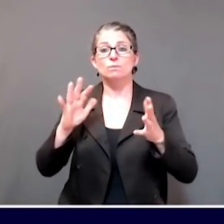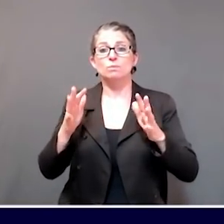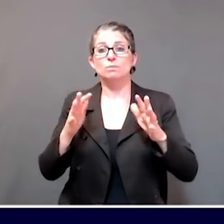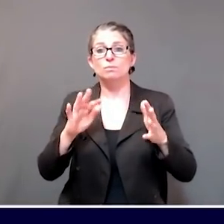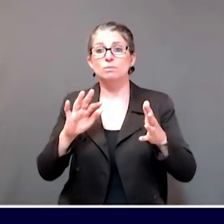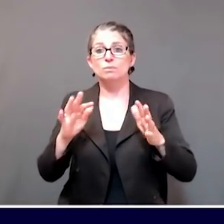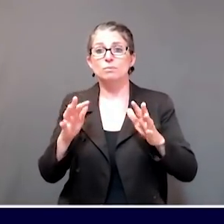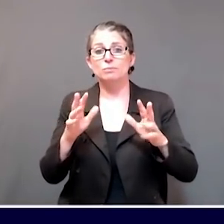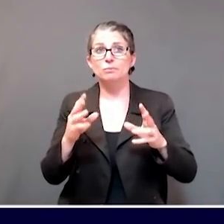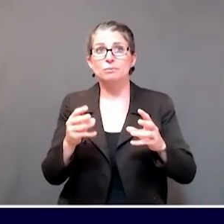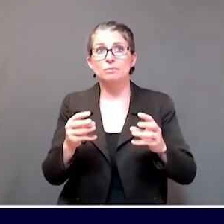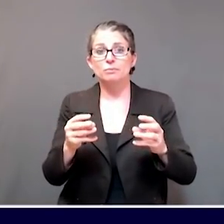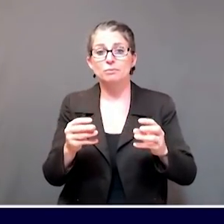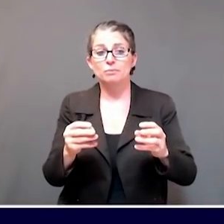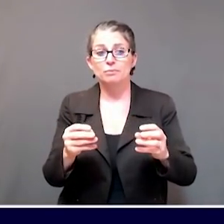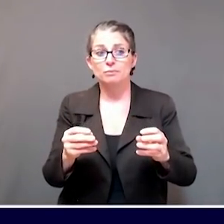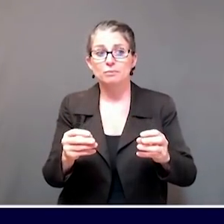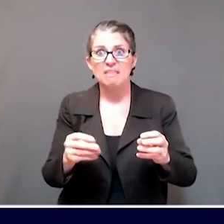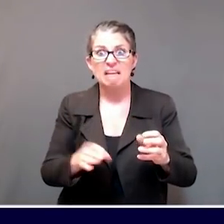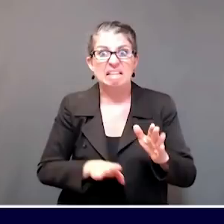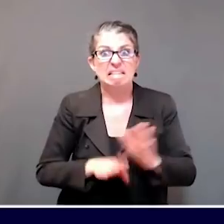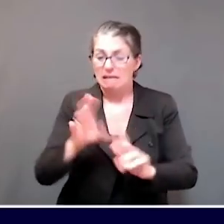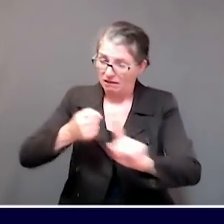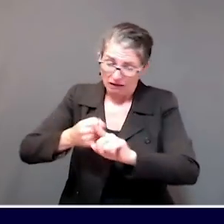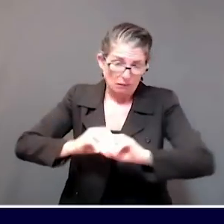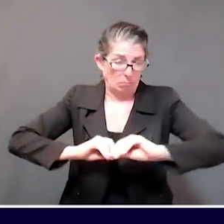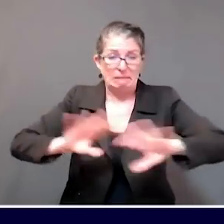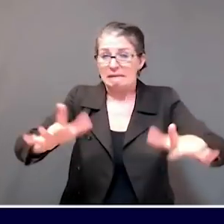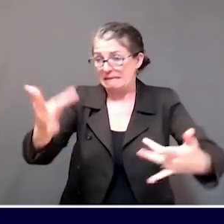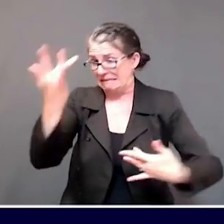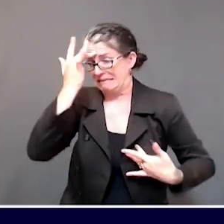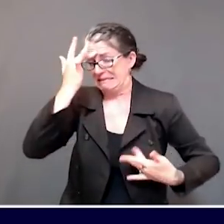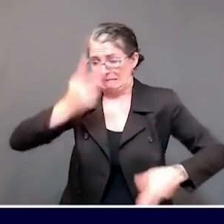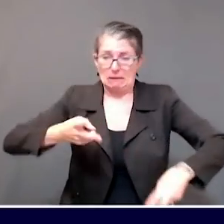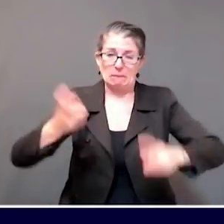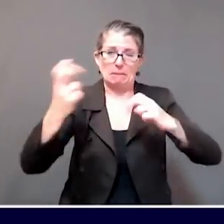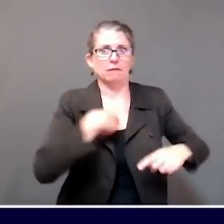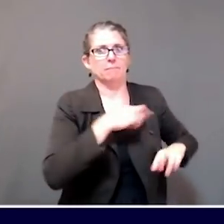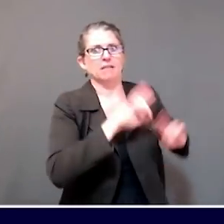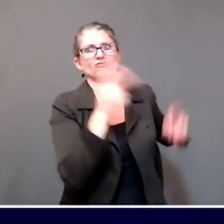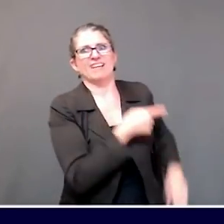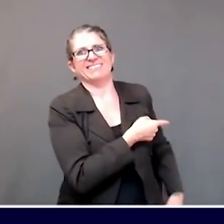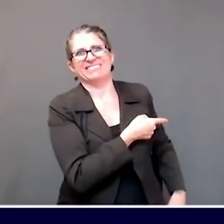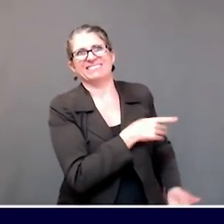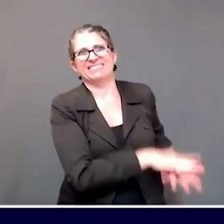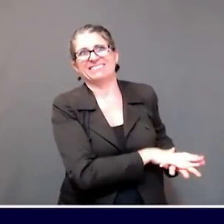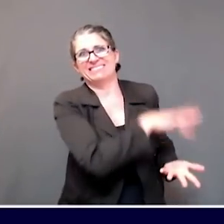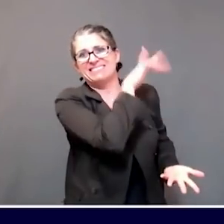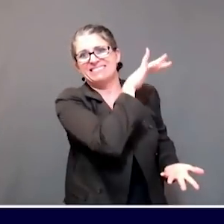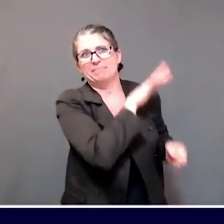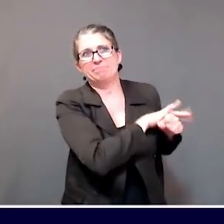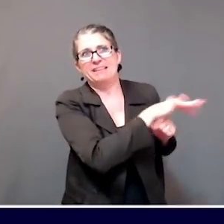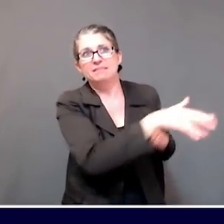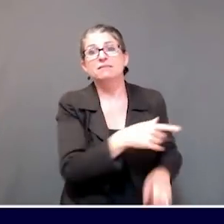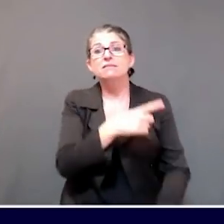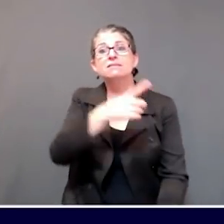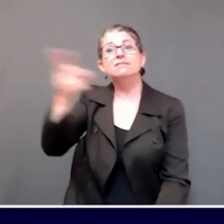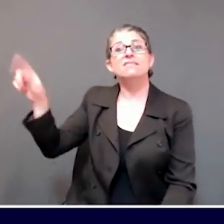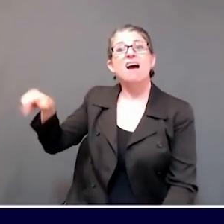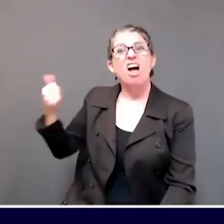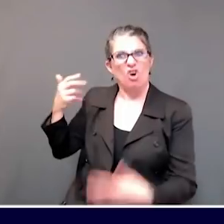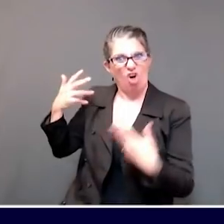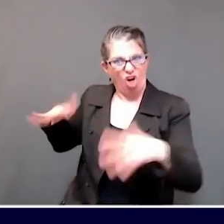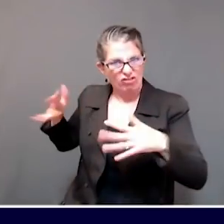states nationwide comes to Maine in terms of an uptick, we're ready for that. Number two is regularly procuring PPE to make